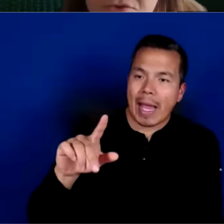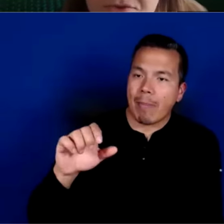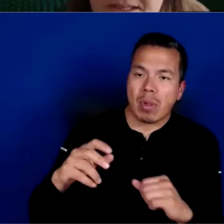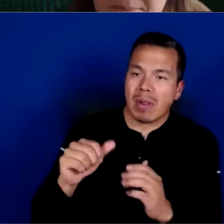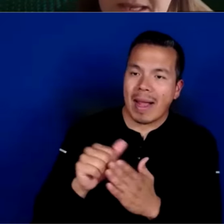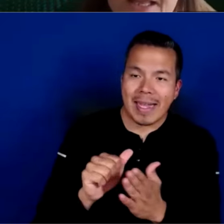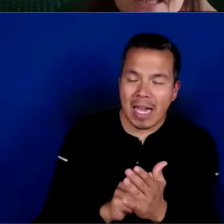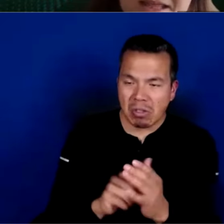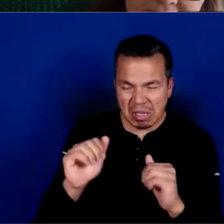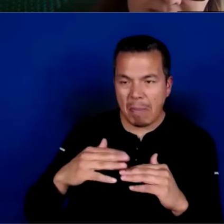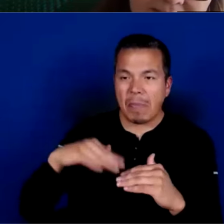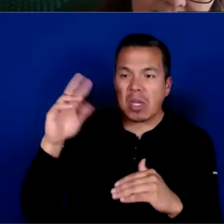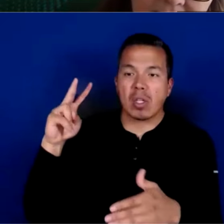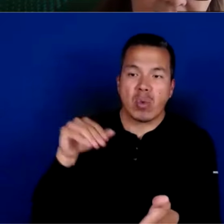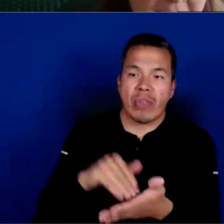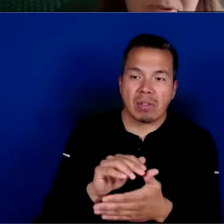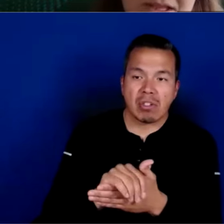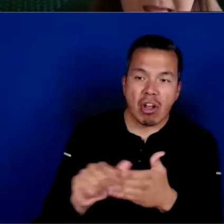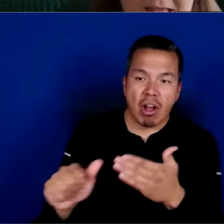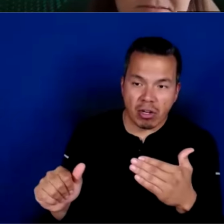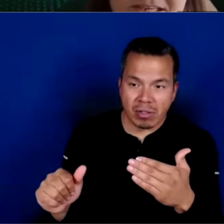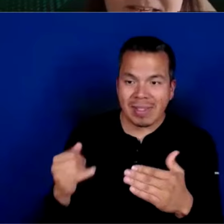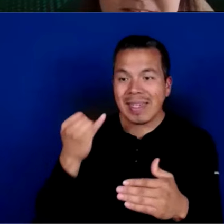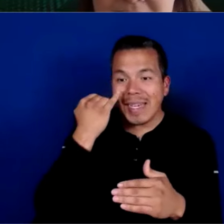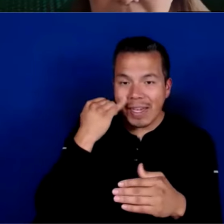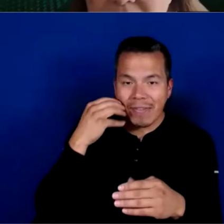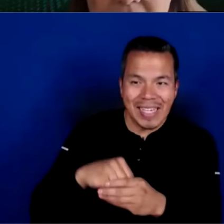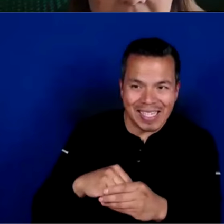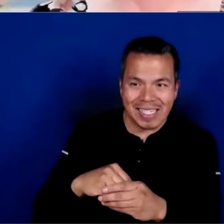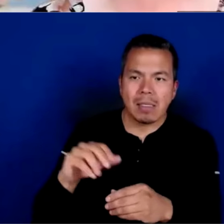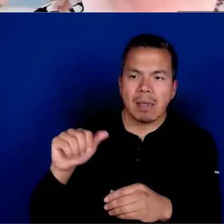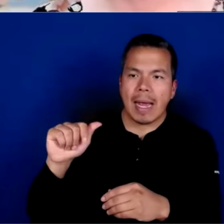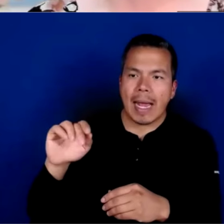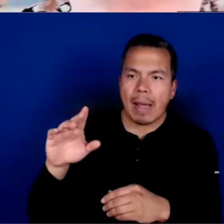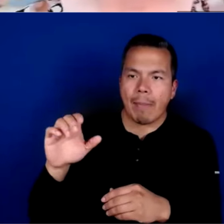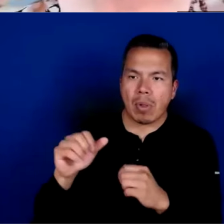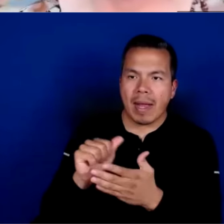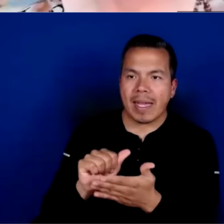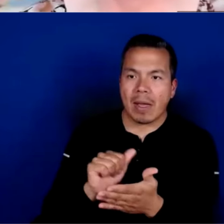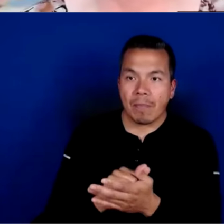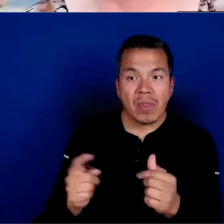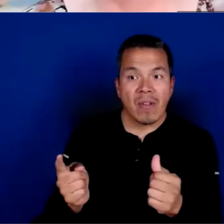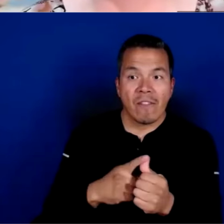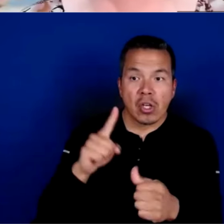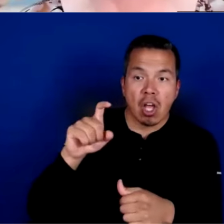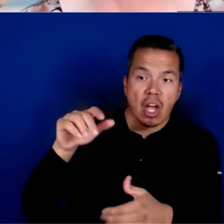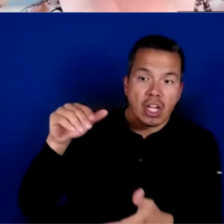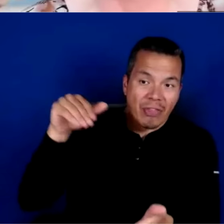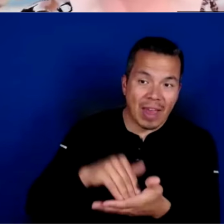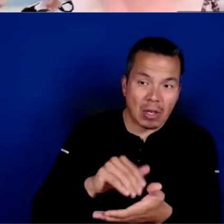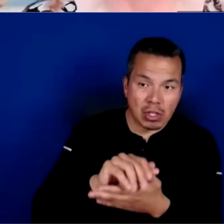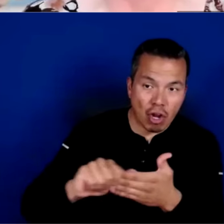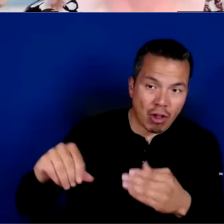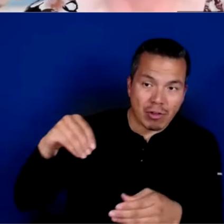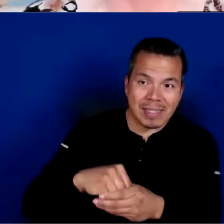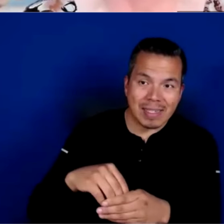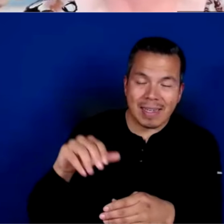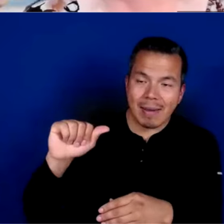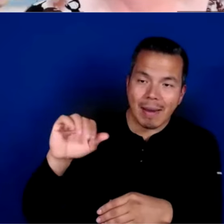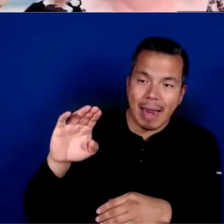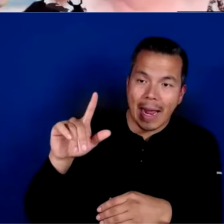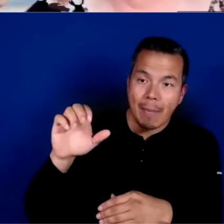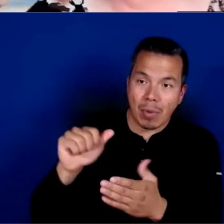$2,000 resource limit if it's in an ABLE account. So yep, the first $100,000 in an ABLE account doesn't count as a resource